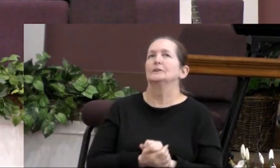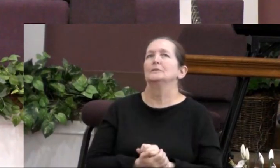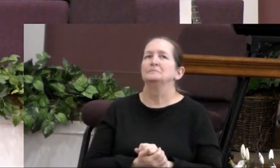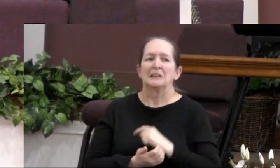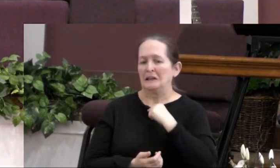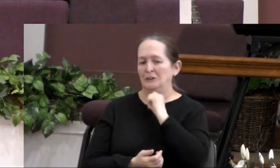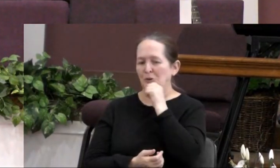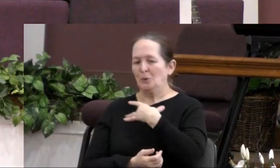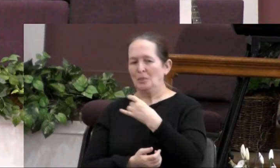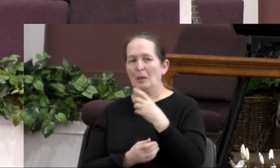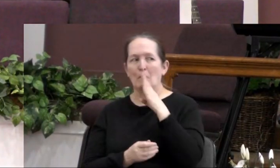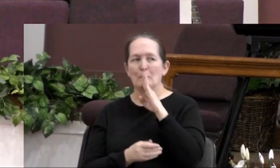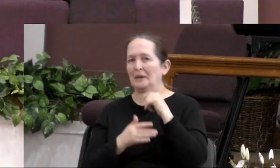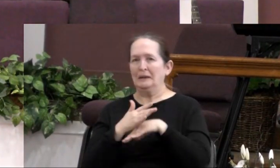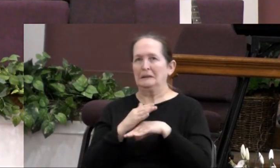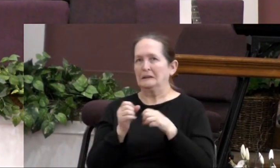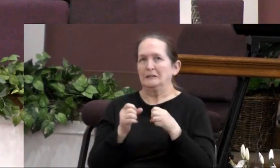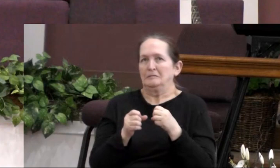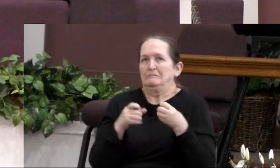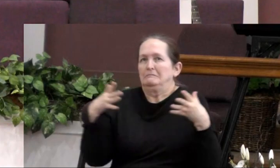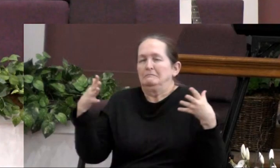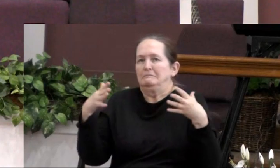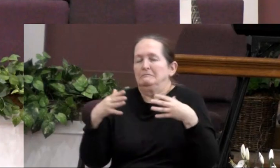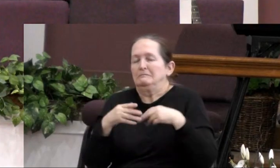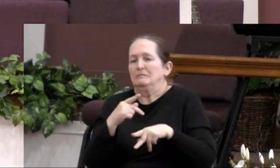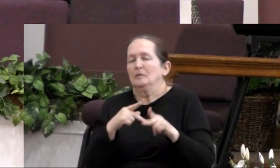I don't like being in crowds.